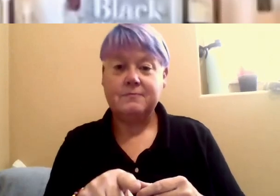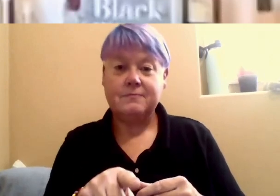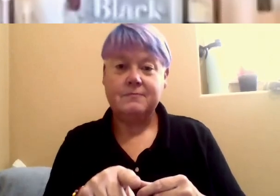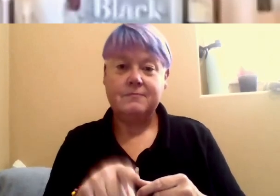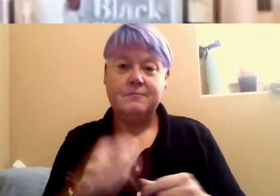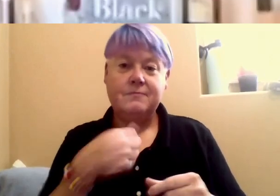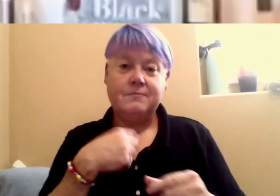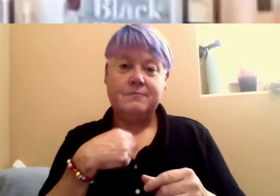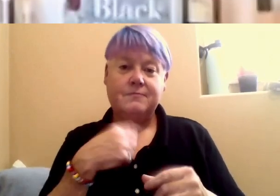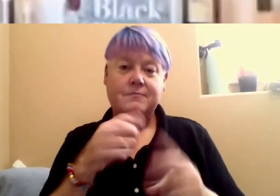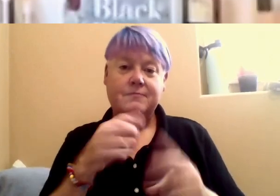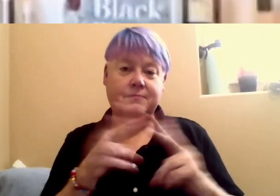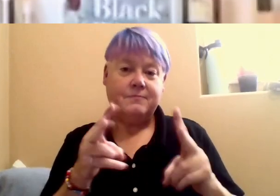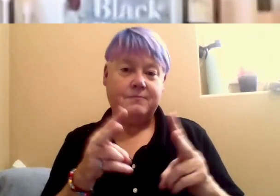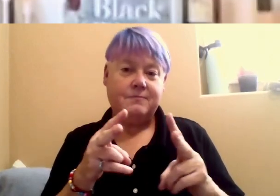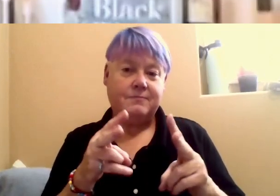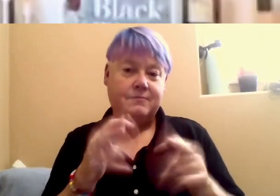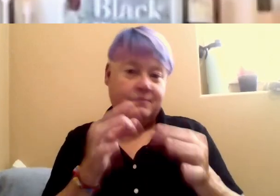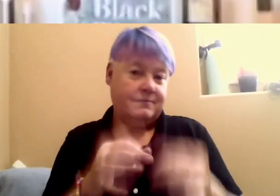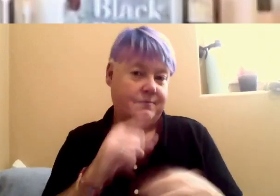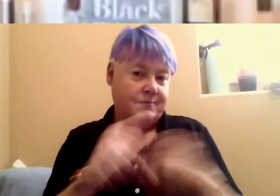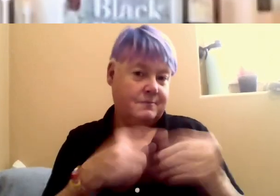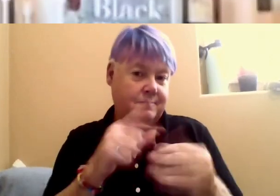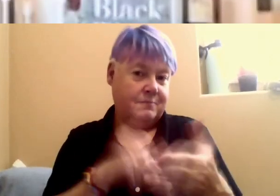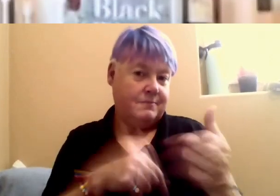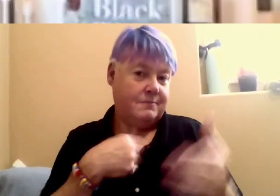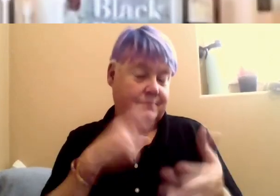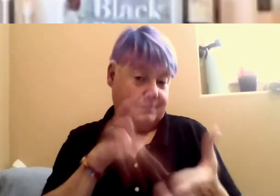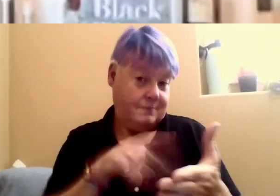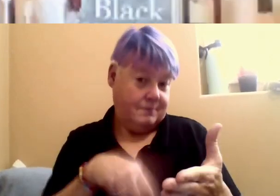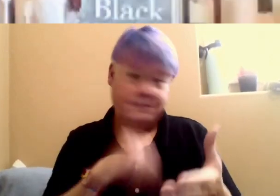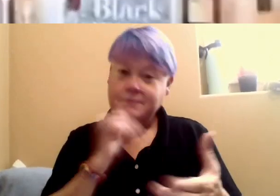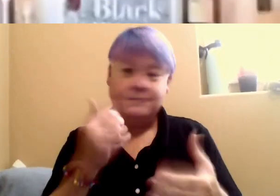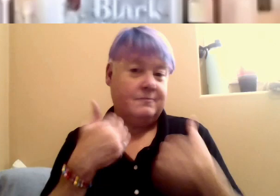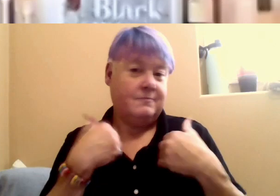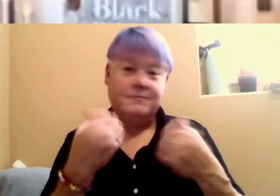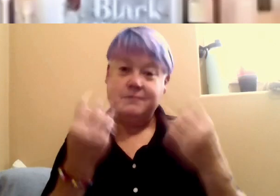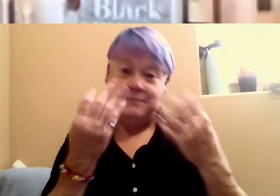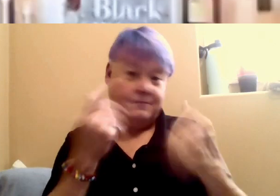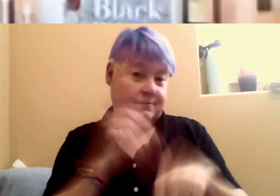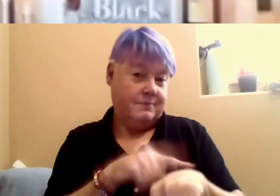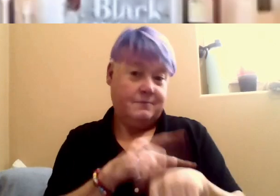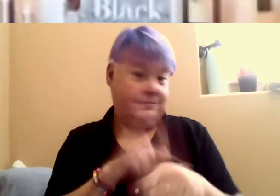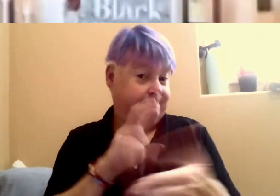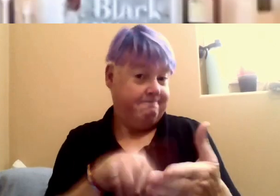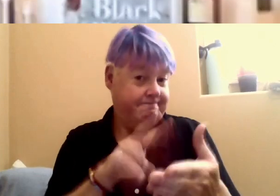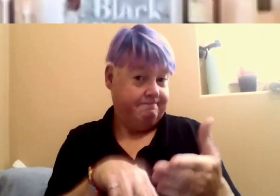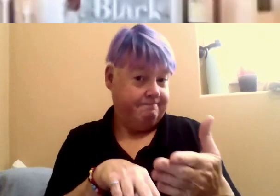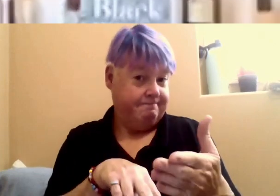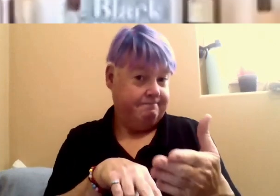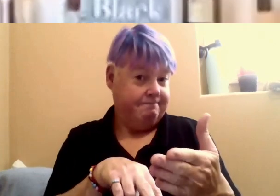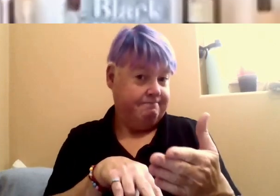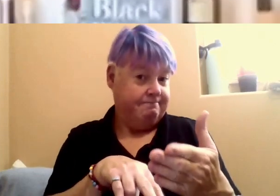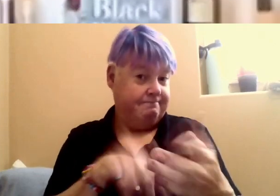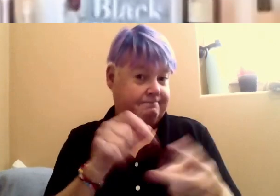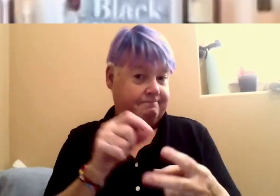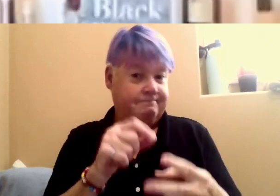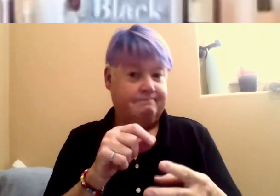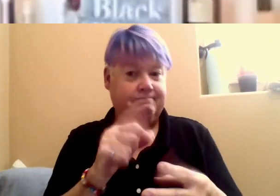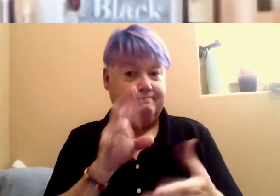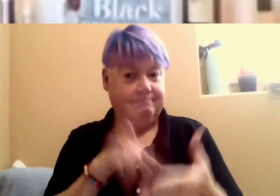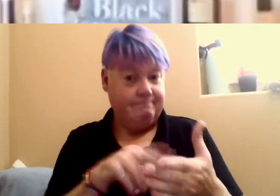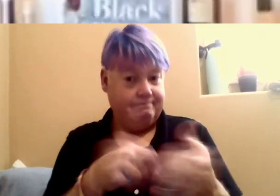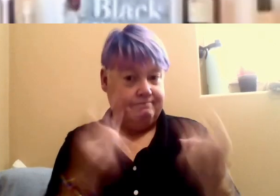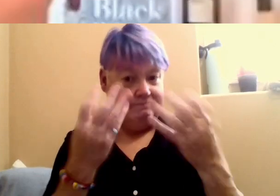I'm very deliberate with what I read because I don't have a lot of time to do it, as you can imagine. I read a bunch of books